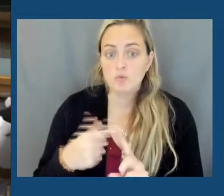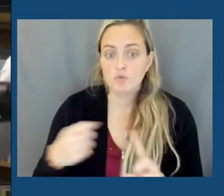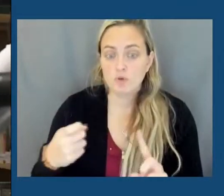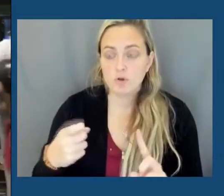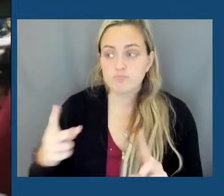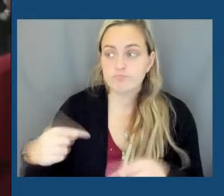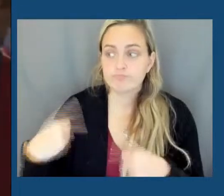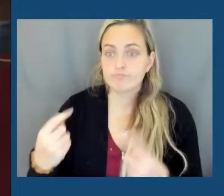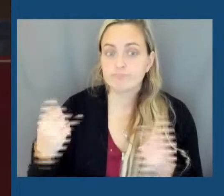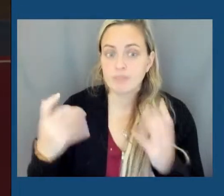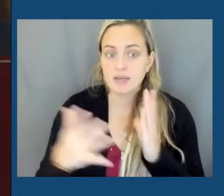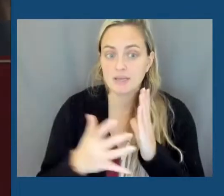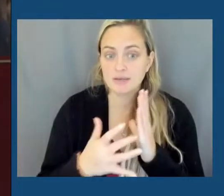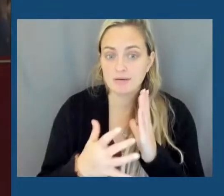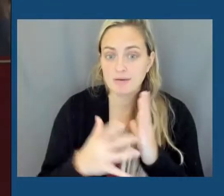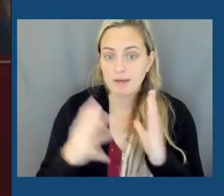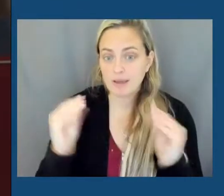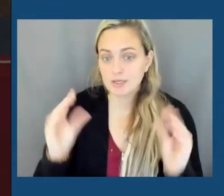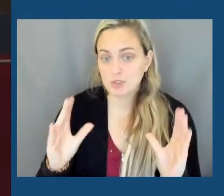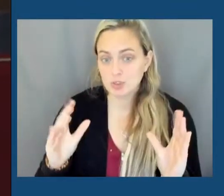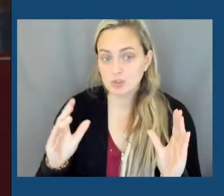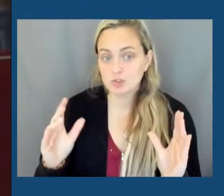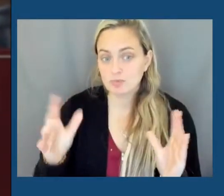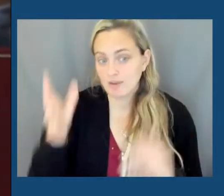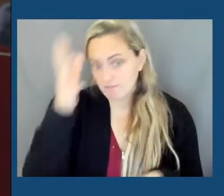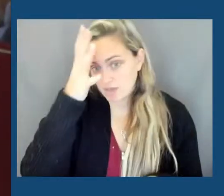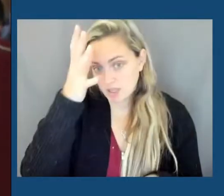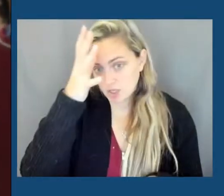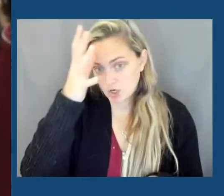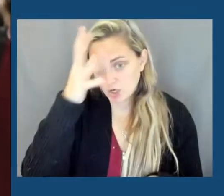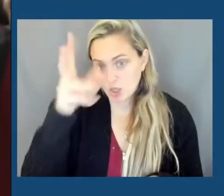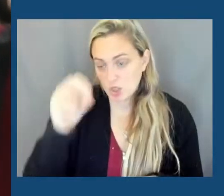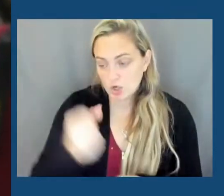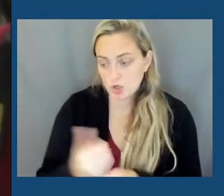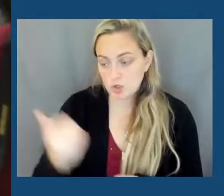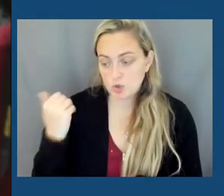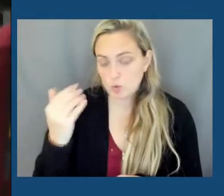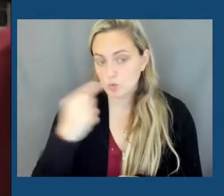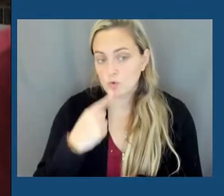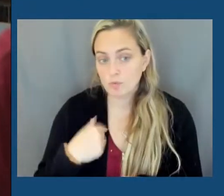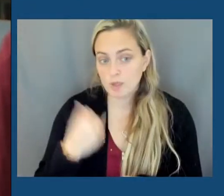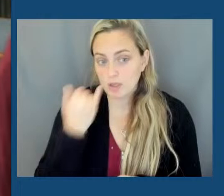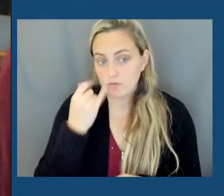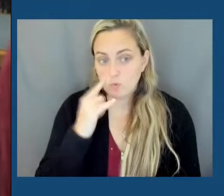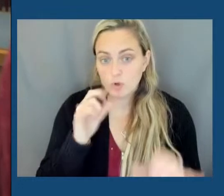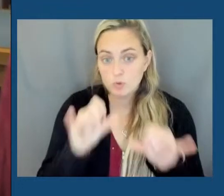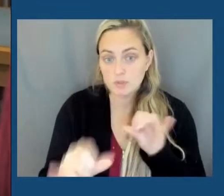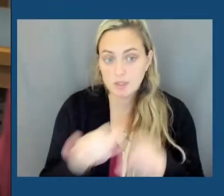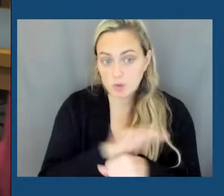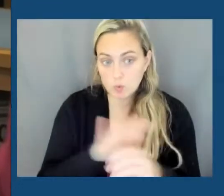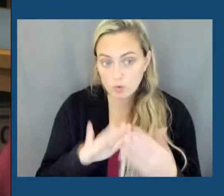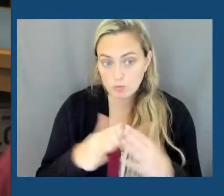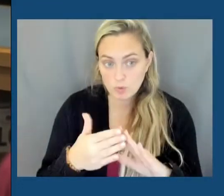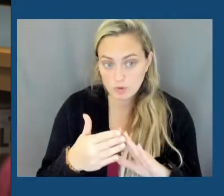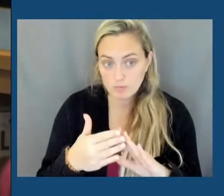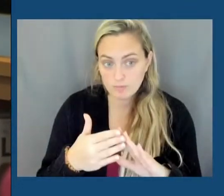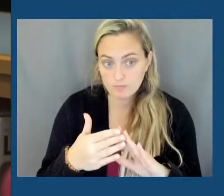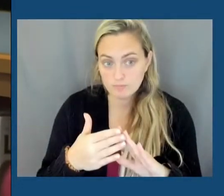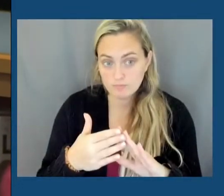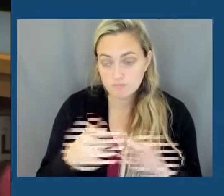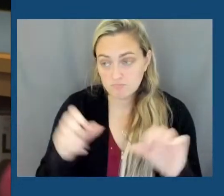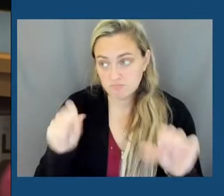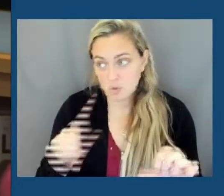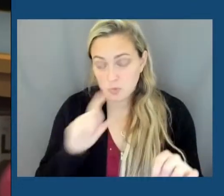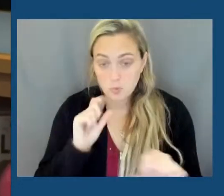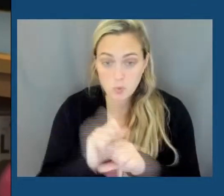of technology teachers. My father, 30 years ago, said to me, if you want to stay in the local community, you're probably going to be working in